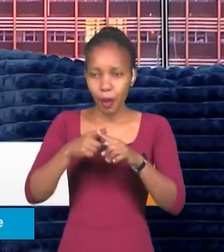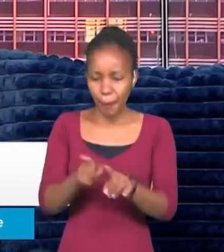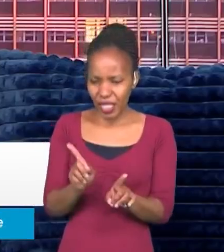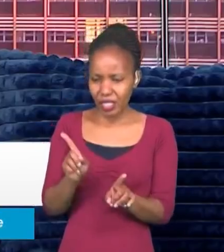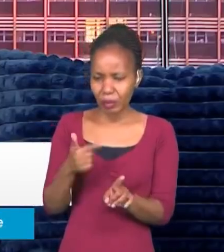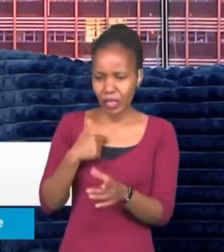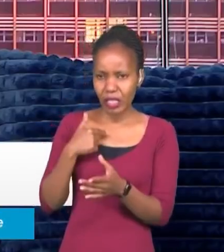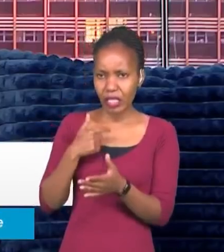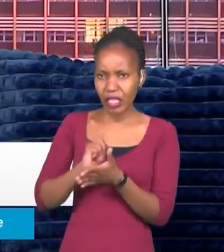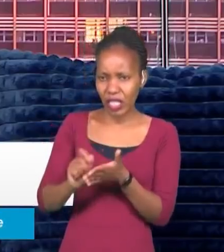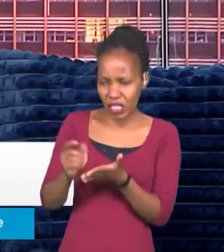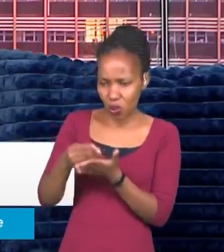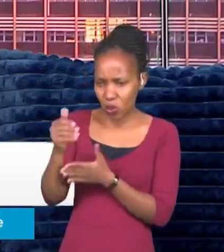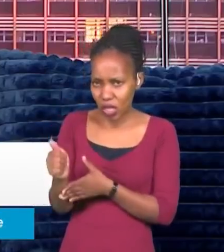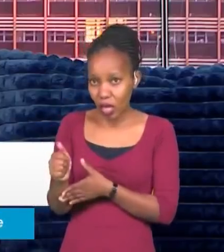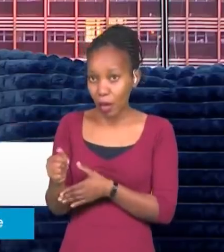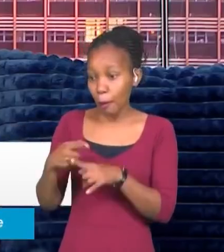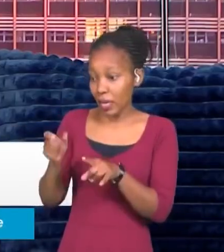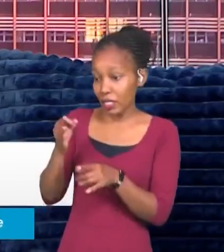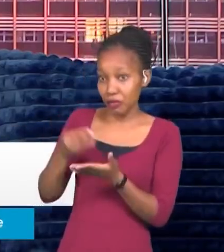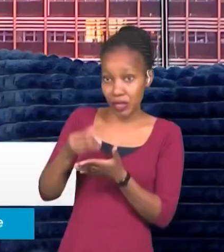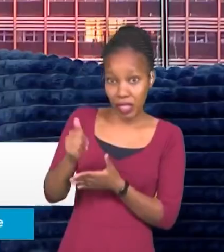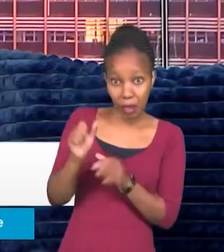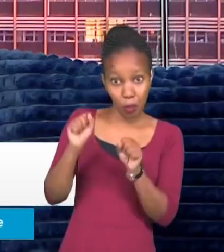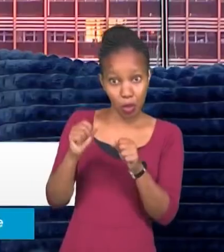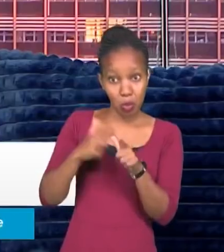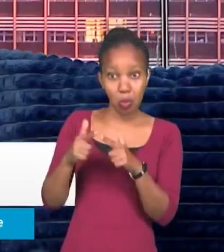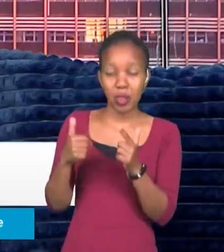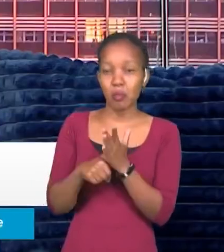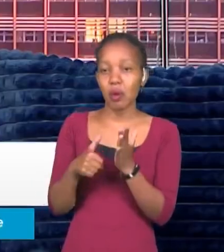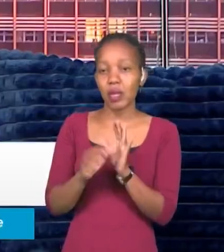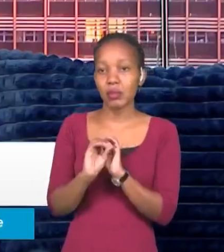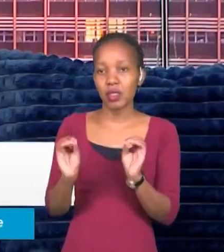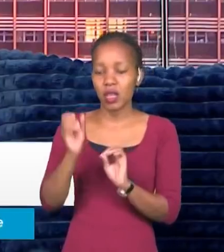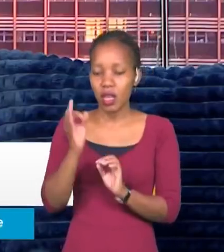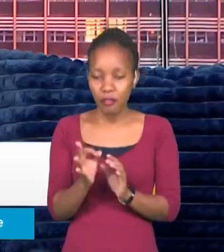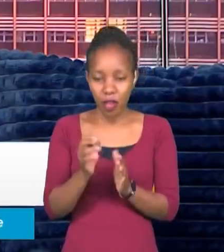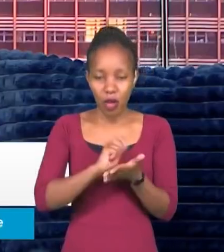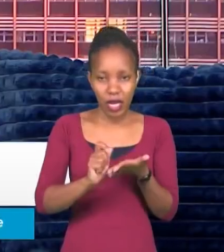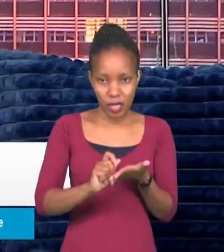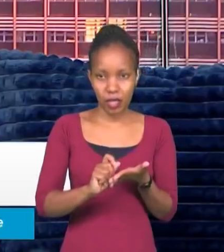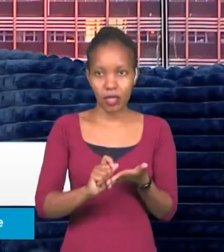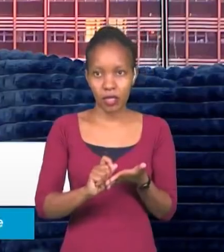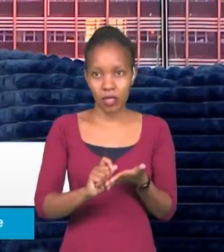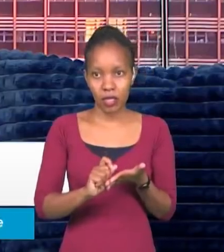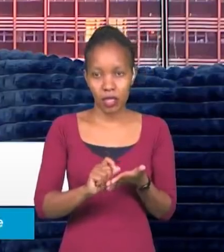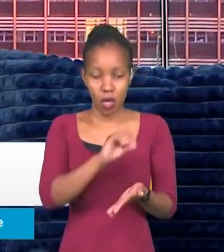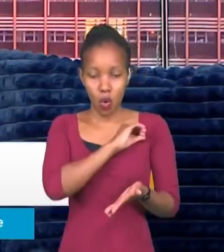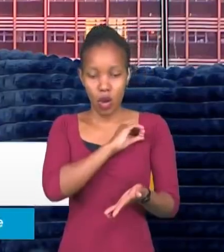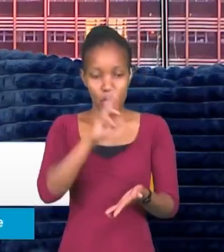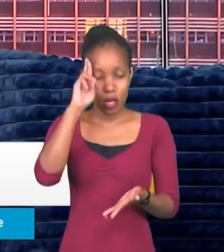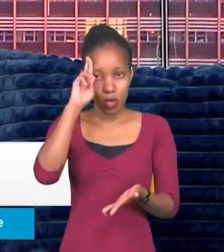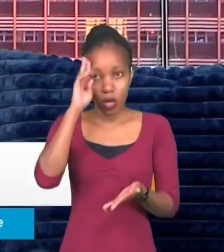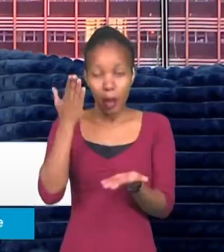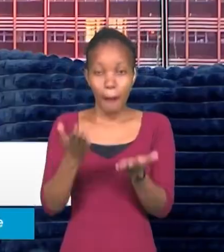really writing it to sell, but if it does, then well and good. Sure. But think about it. If you're writing it to for your own reason, where you